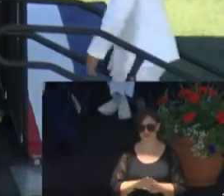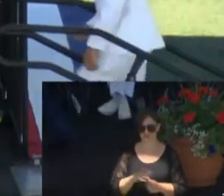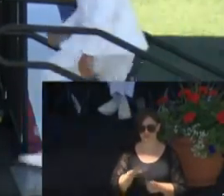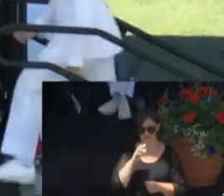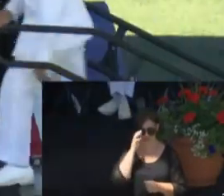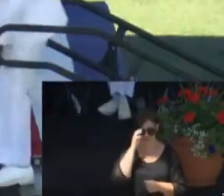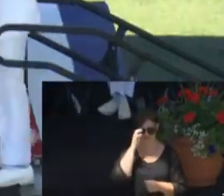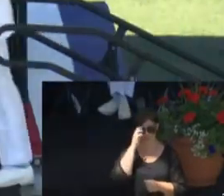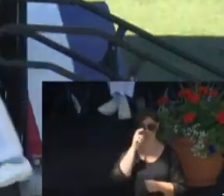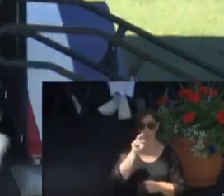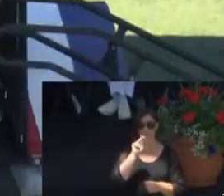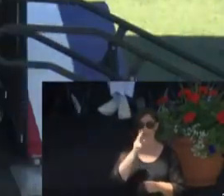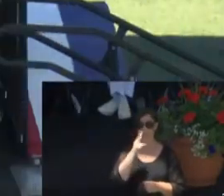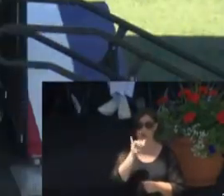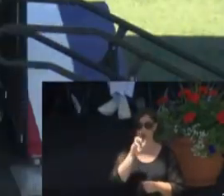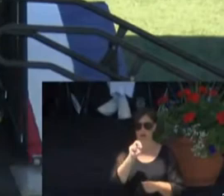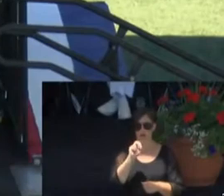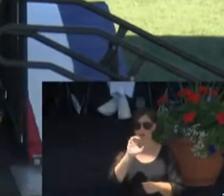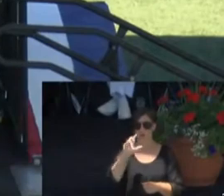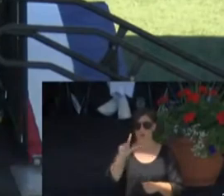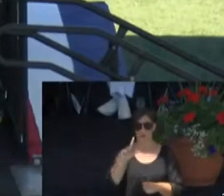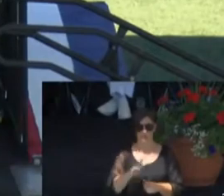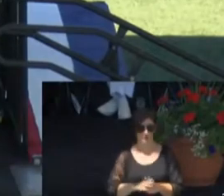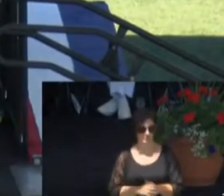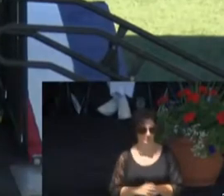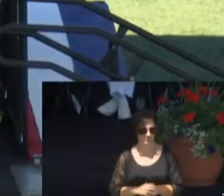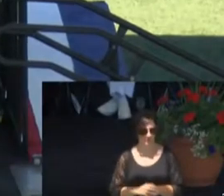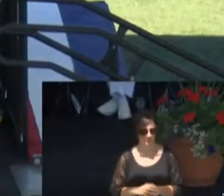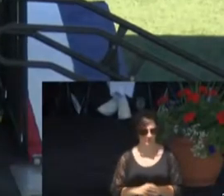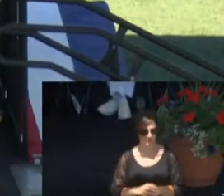Kuhan Naga Indran, cum laude.